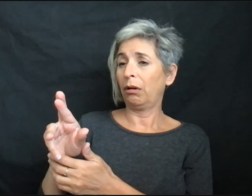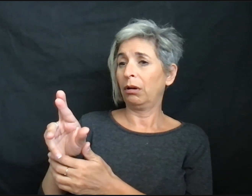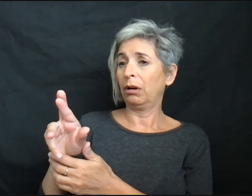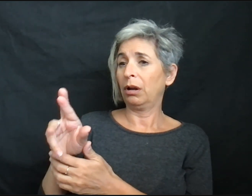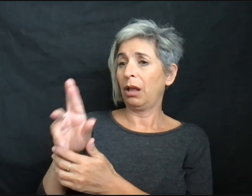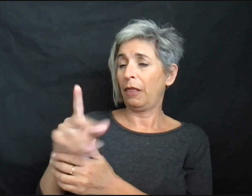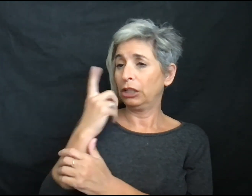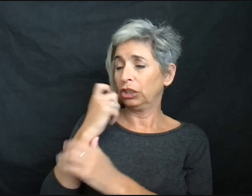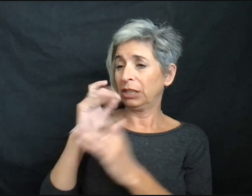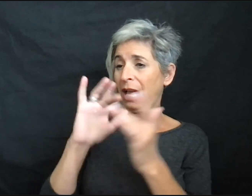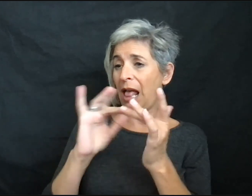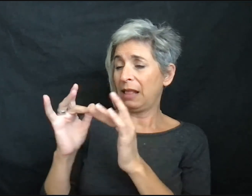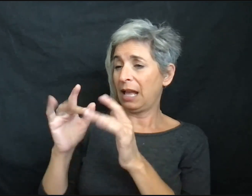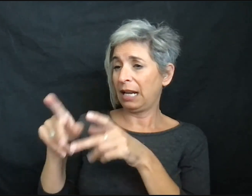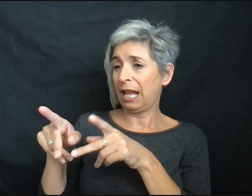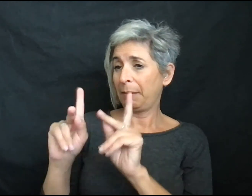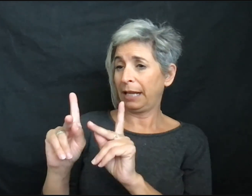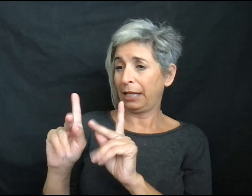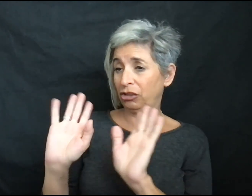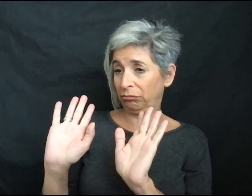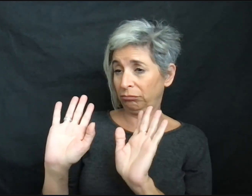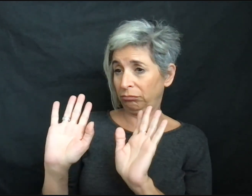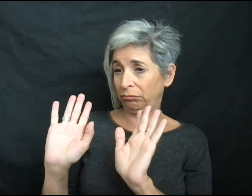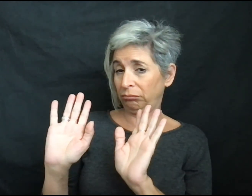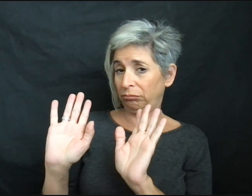the online application sufficient?